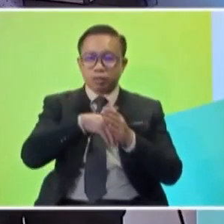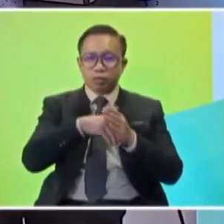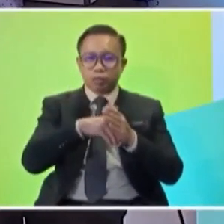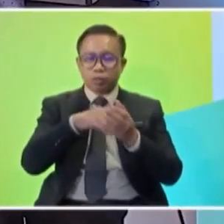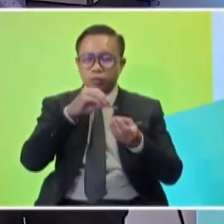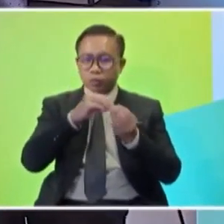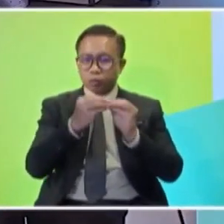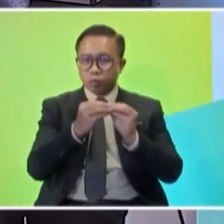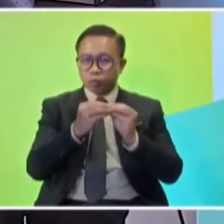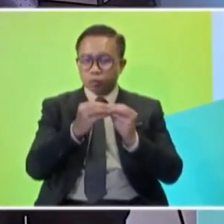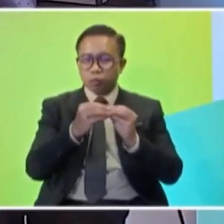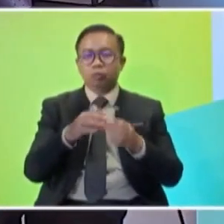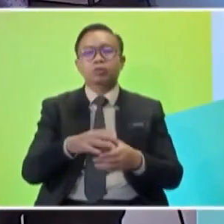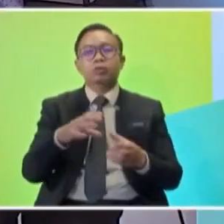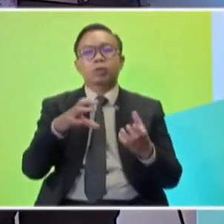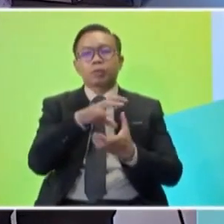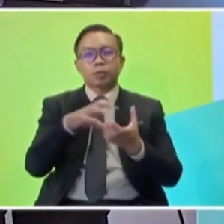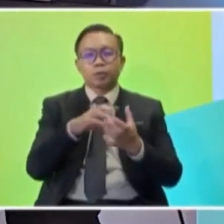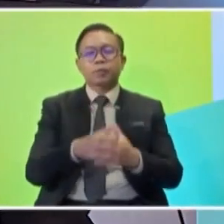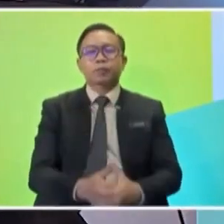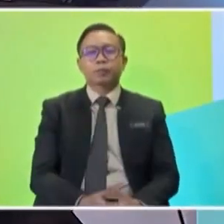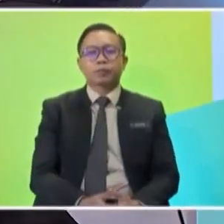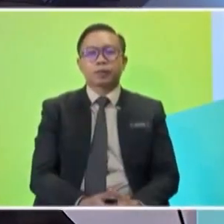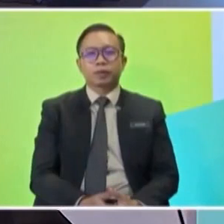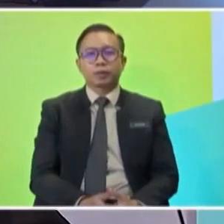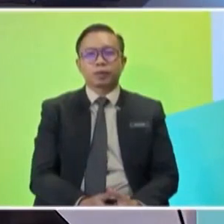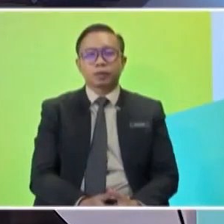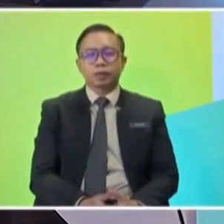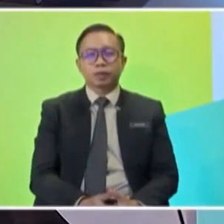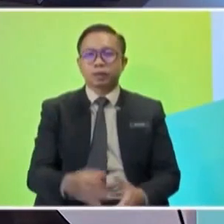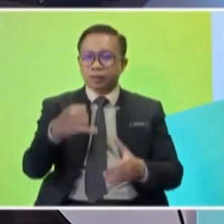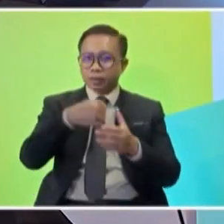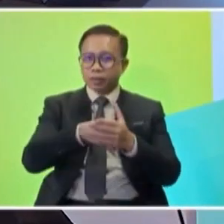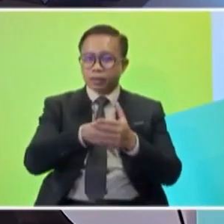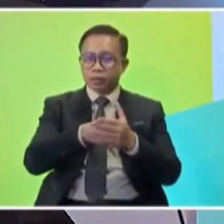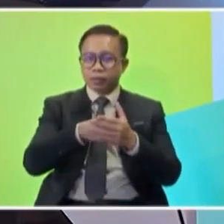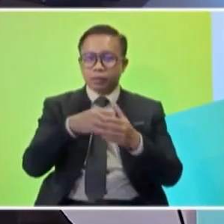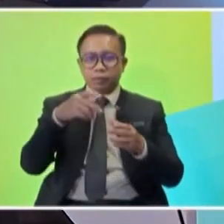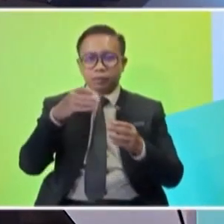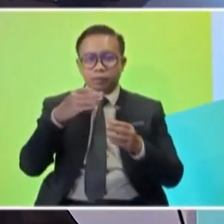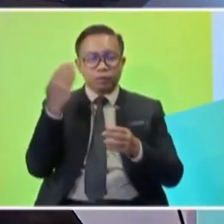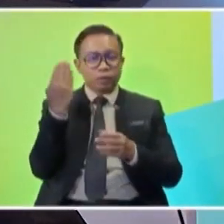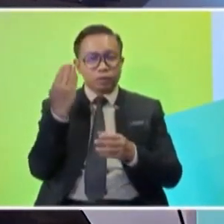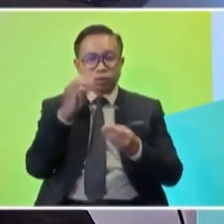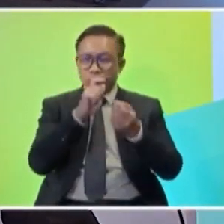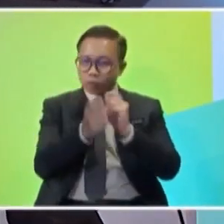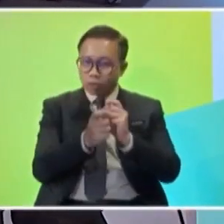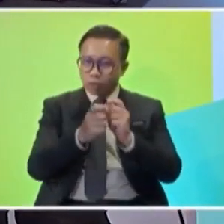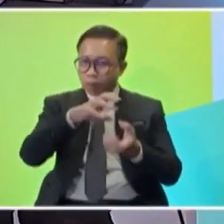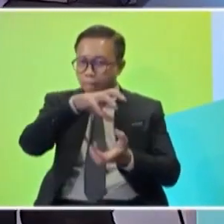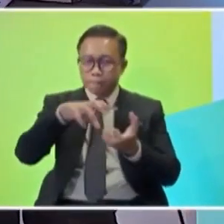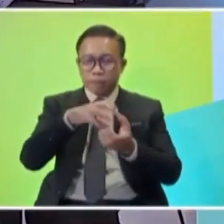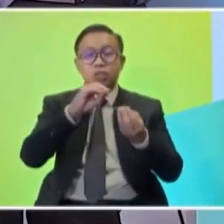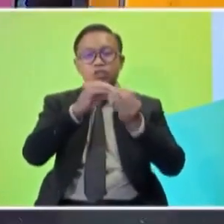mixed number. Okay. Okay, sometimes it's acceptable, but yep. In the proper way, you have to convert it to a mixed number. That's the proper